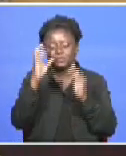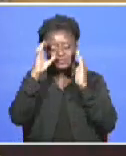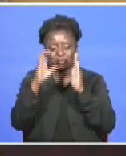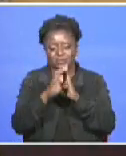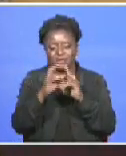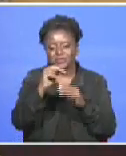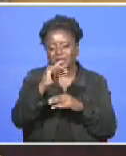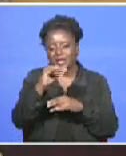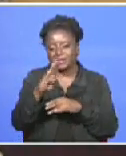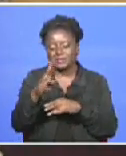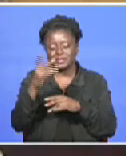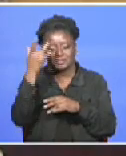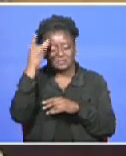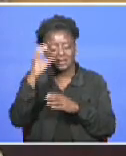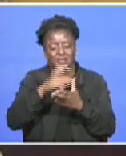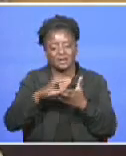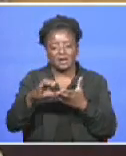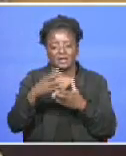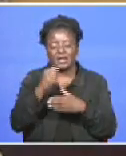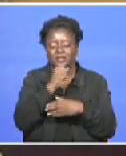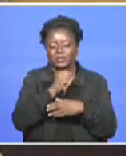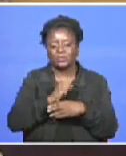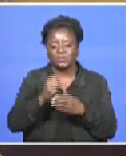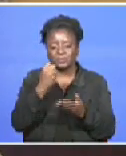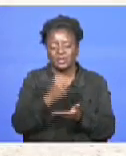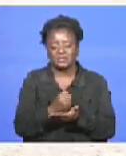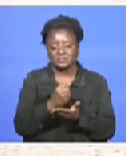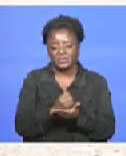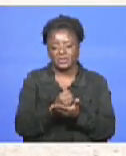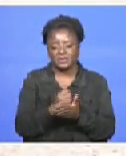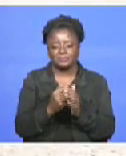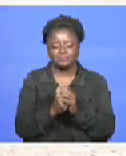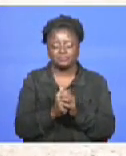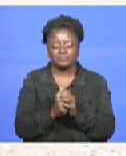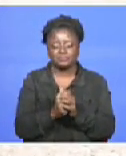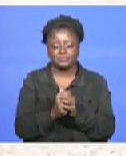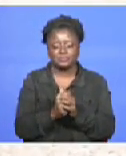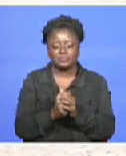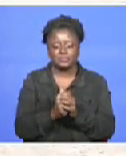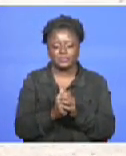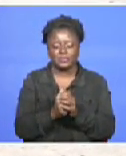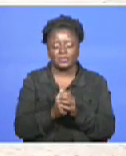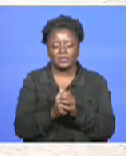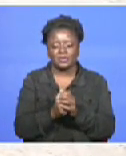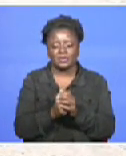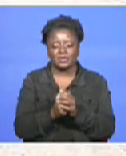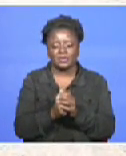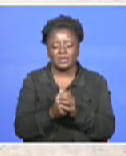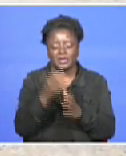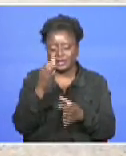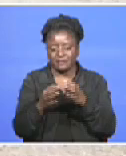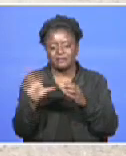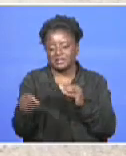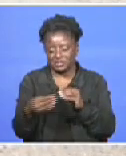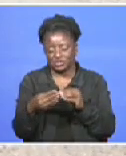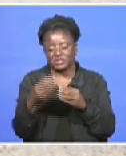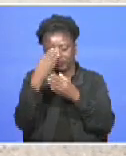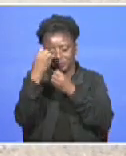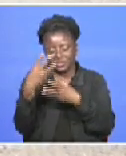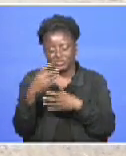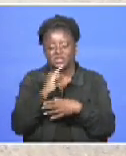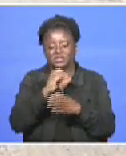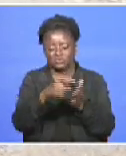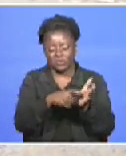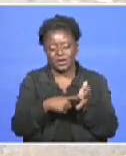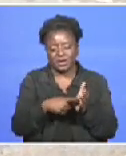Smart Card, and the expired passport. Dean says if additional information is required by applicants, the